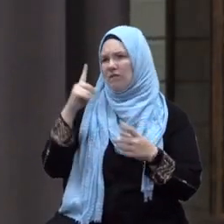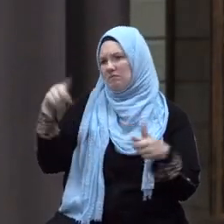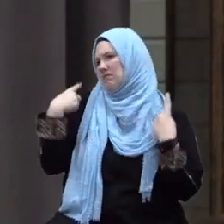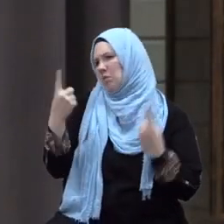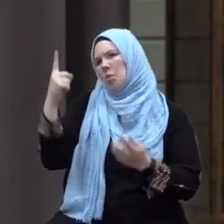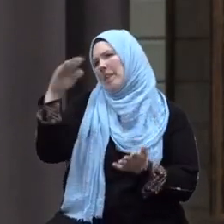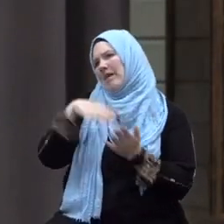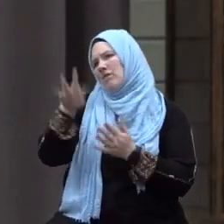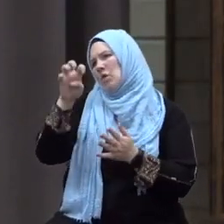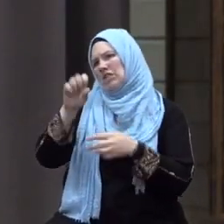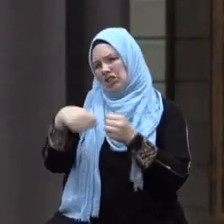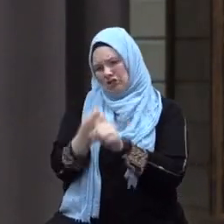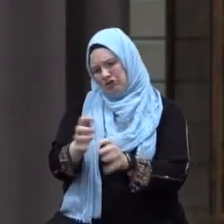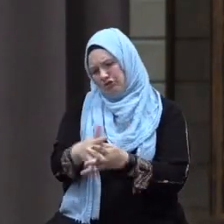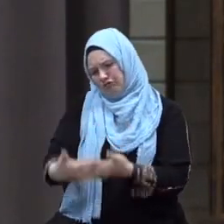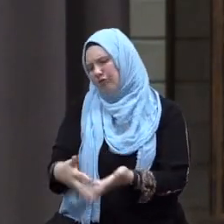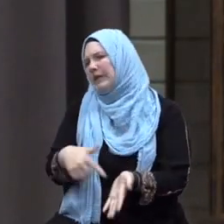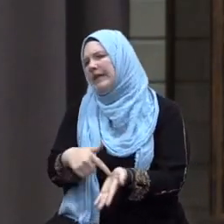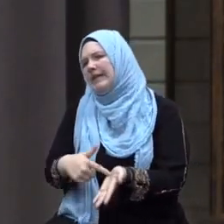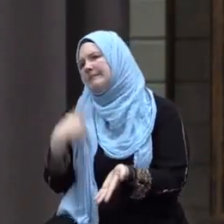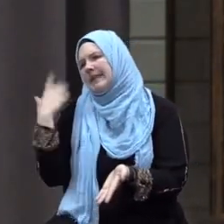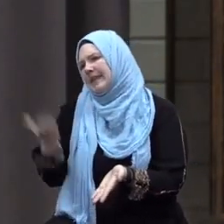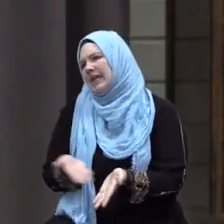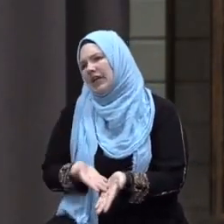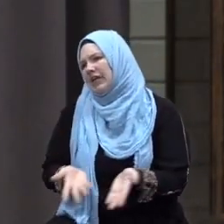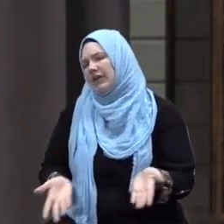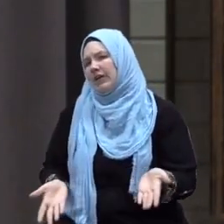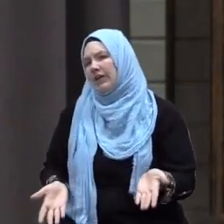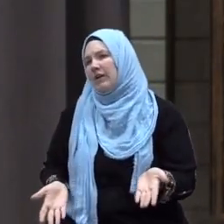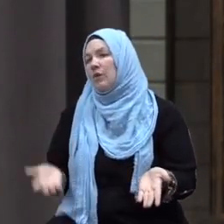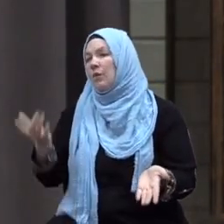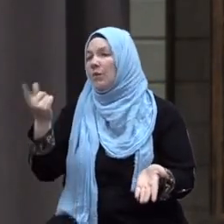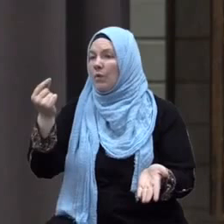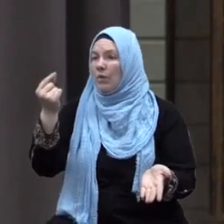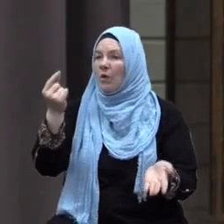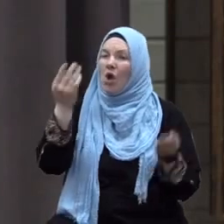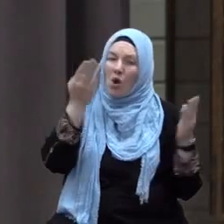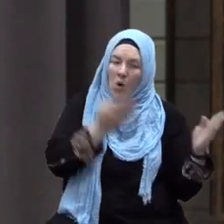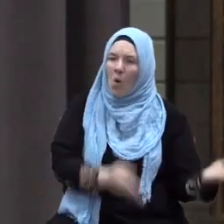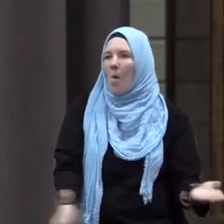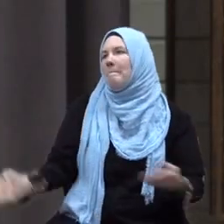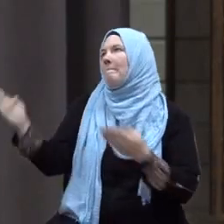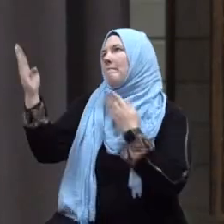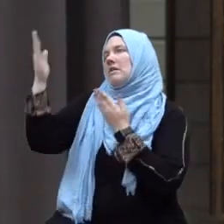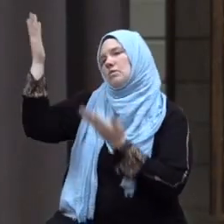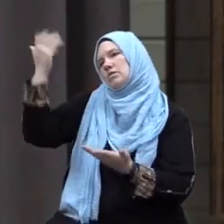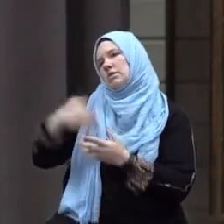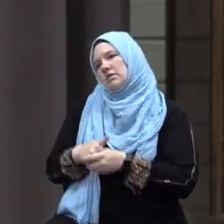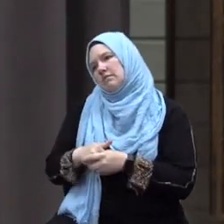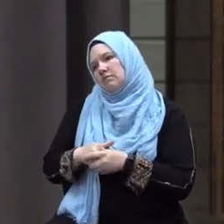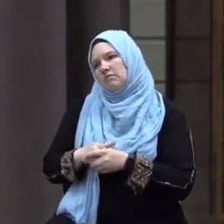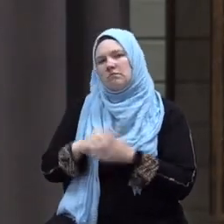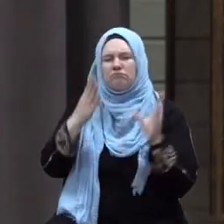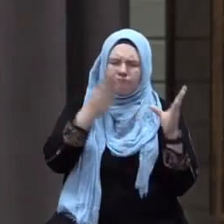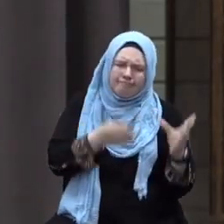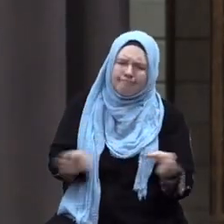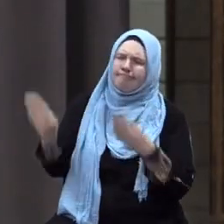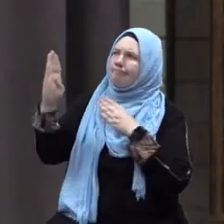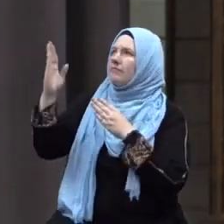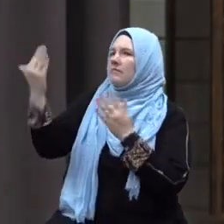forever. All what we need to do is go back to Him. Go back to